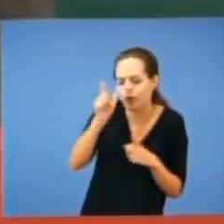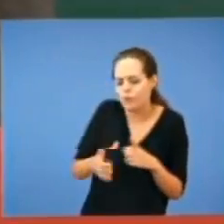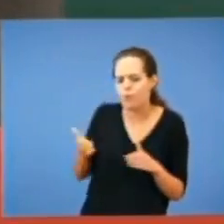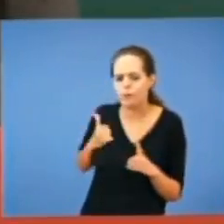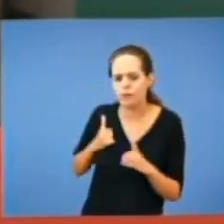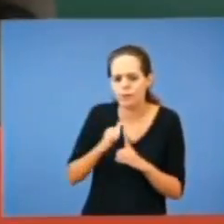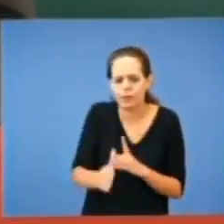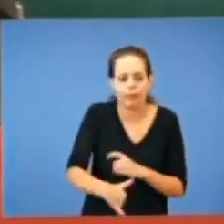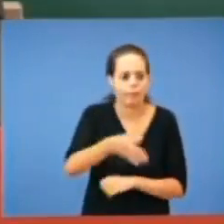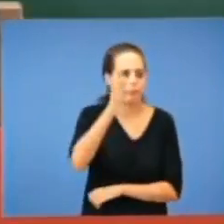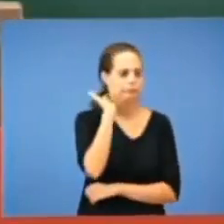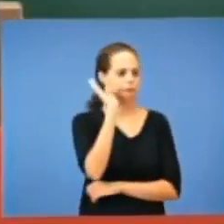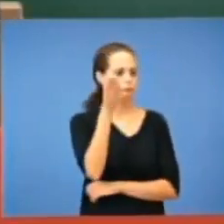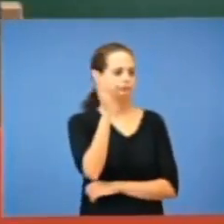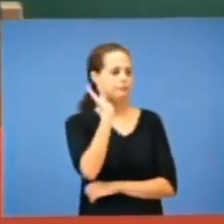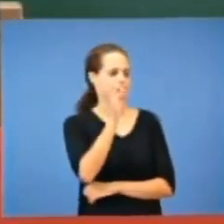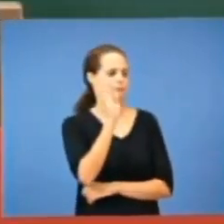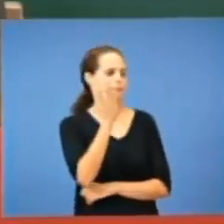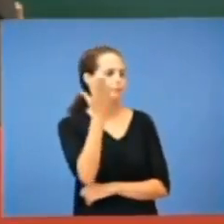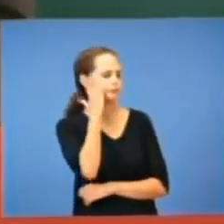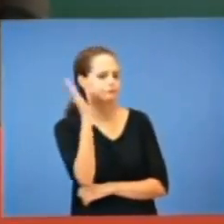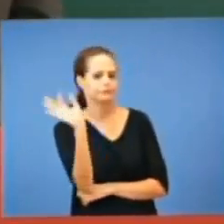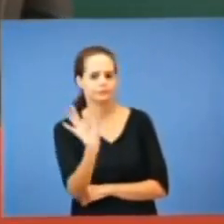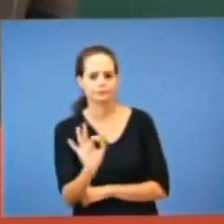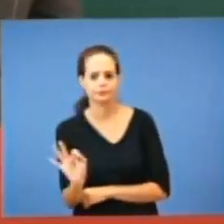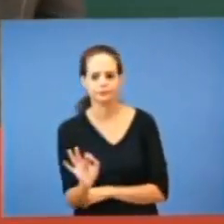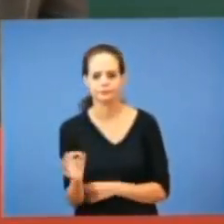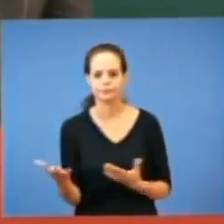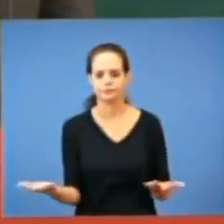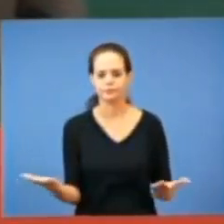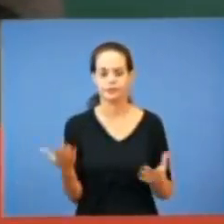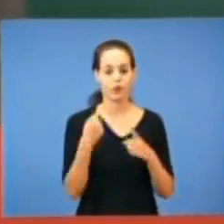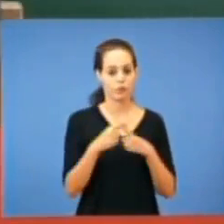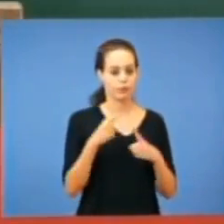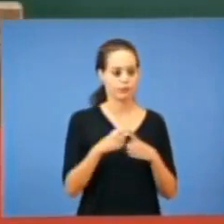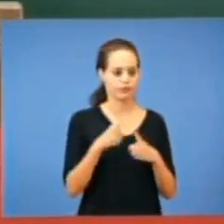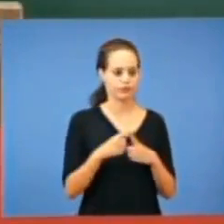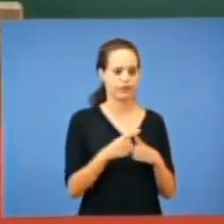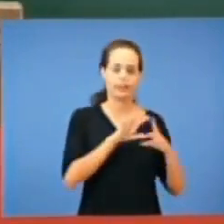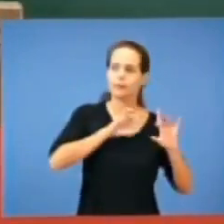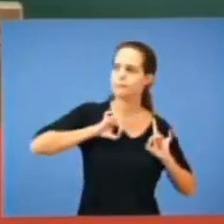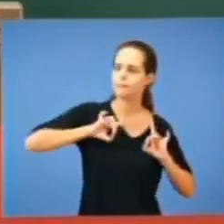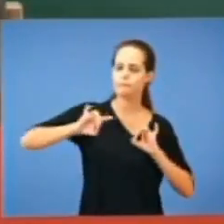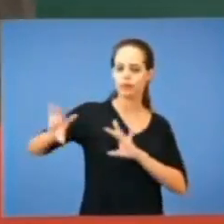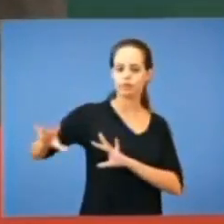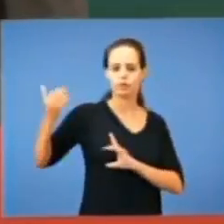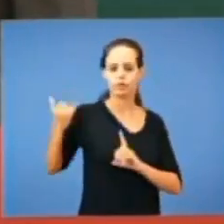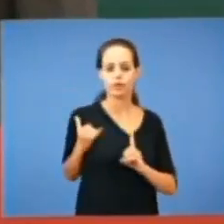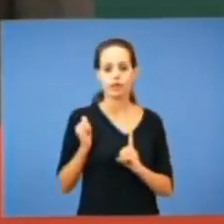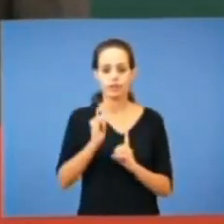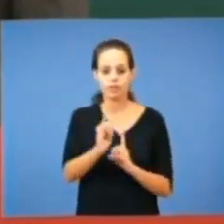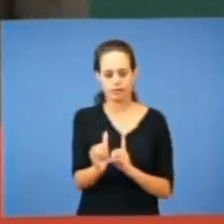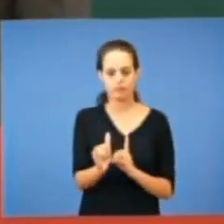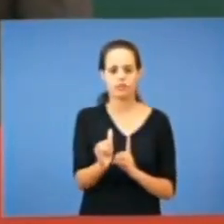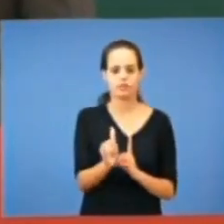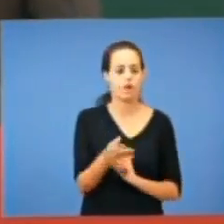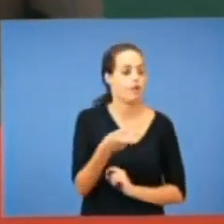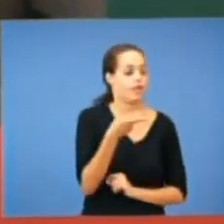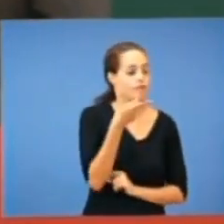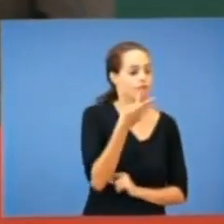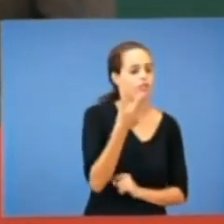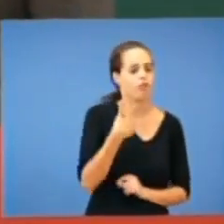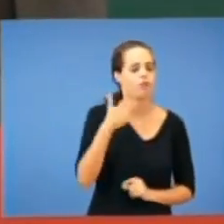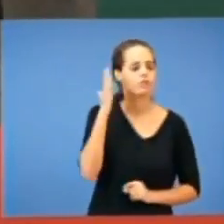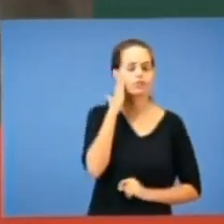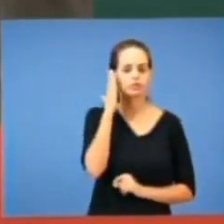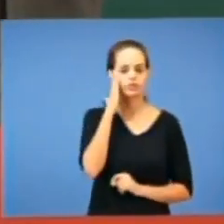that's how idiotic was the prophet. So he stopped, when he stopped delivering the revelation, he began